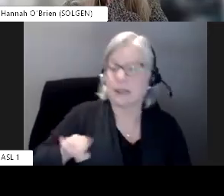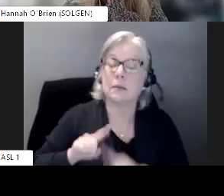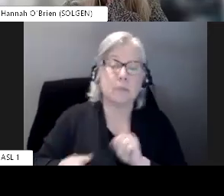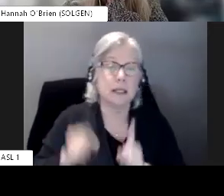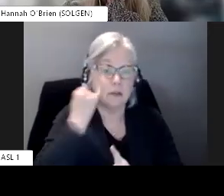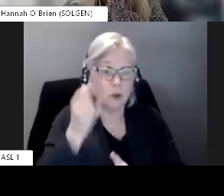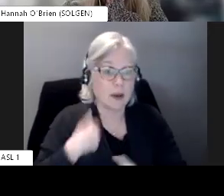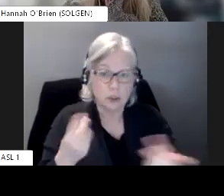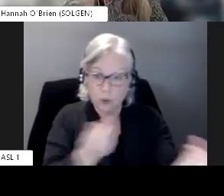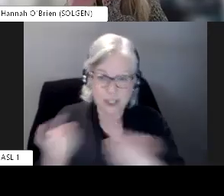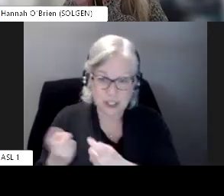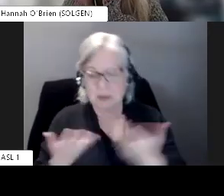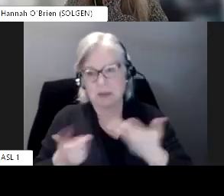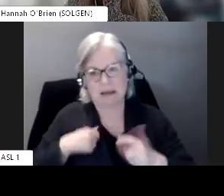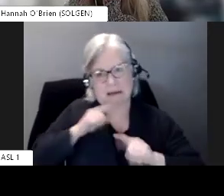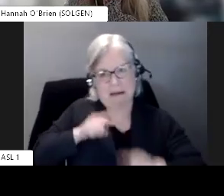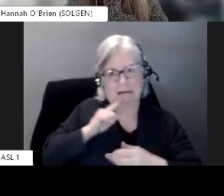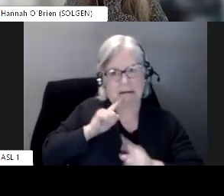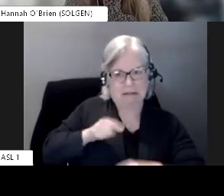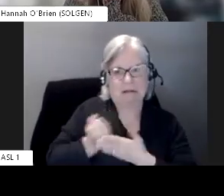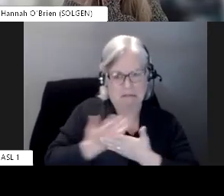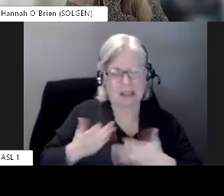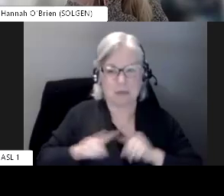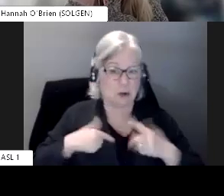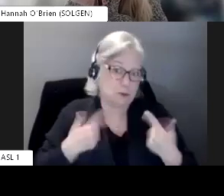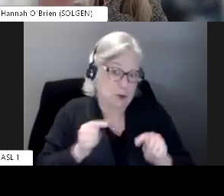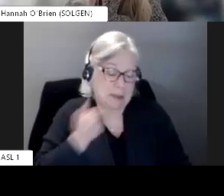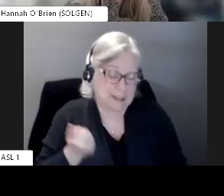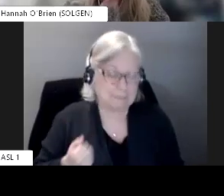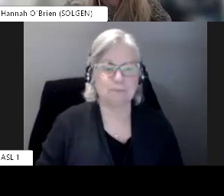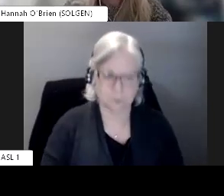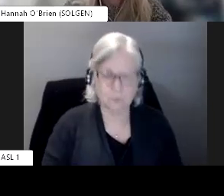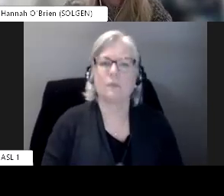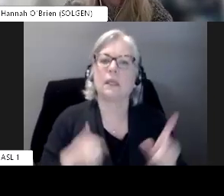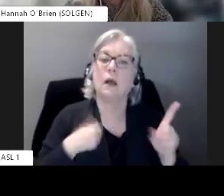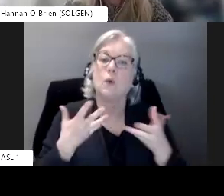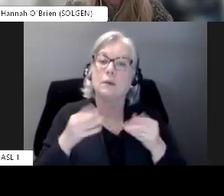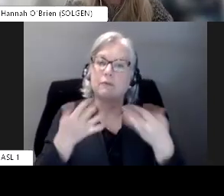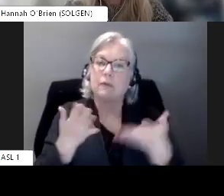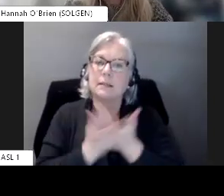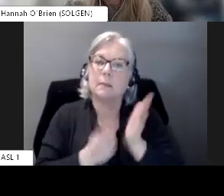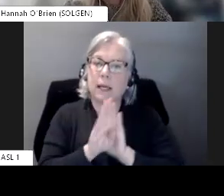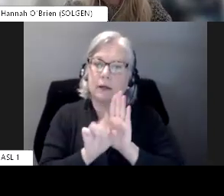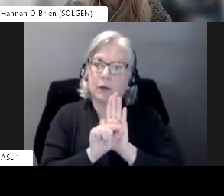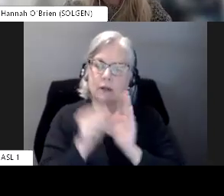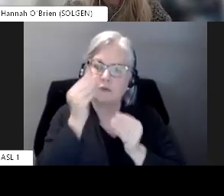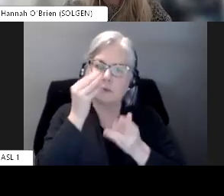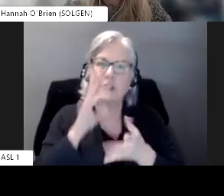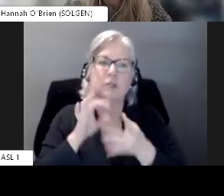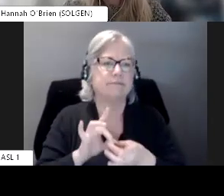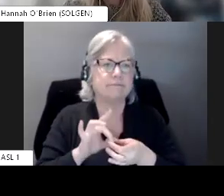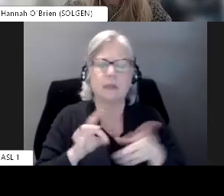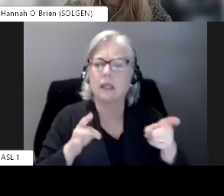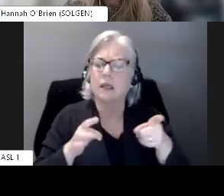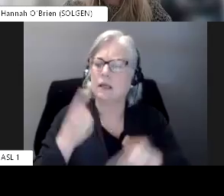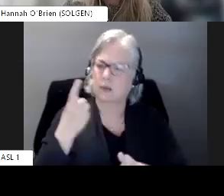question you have about it, but I will certainly do my best. So I wanted to provide you with some background information about what an